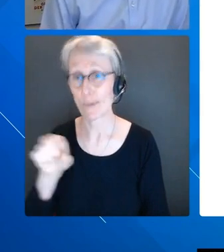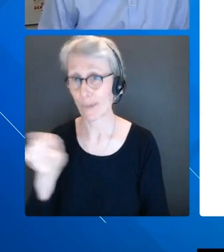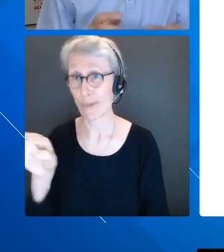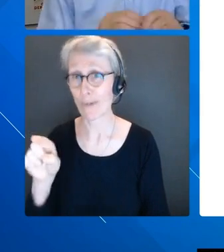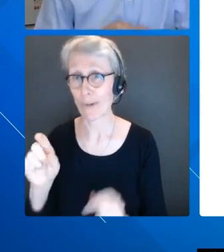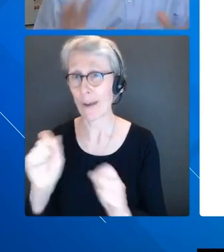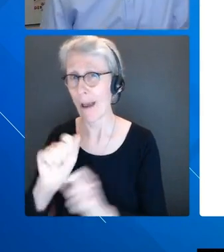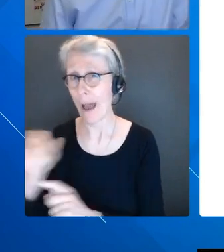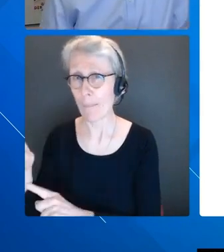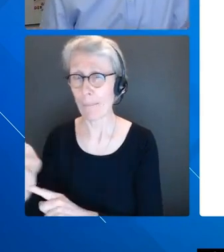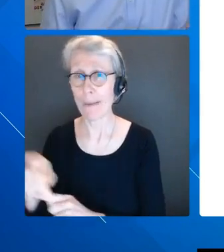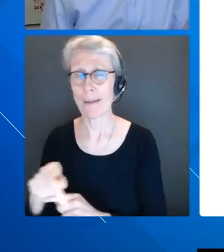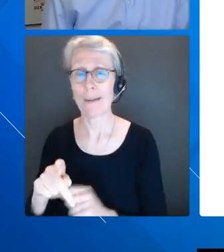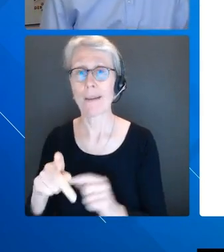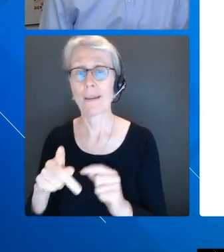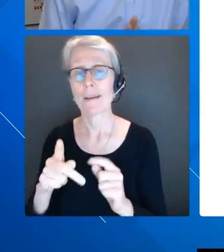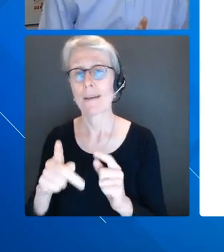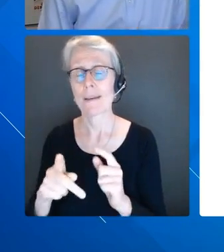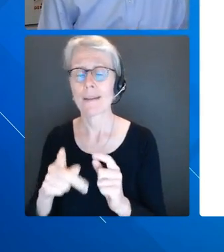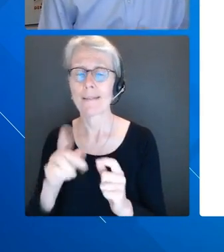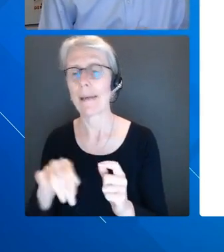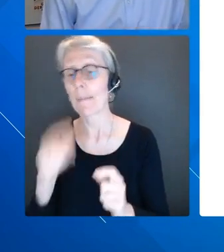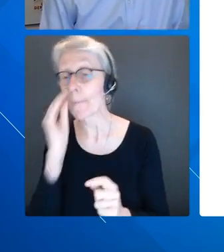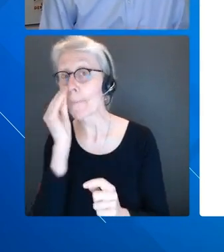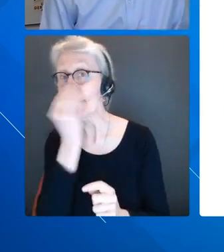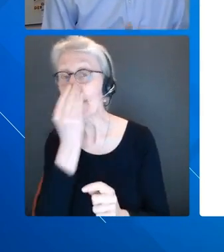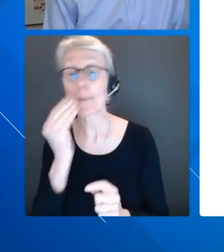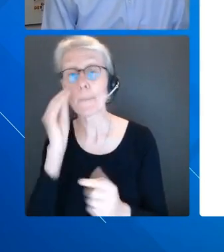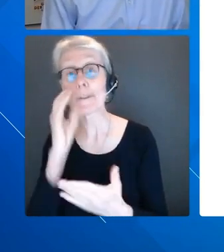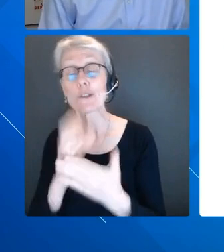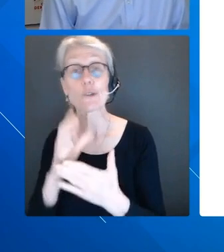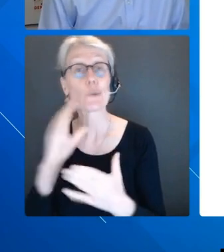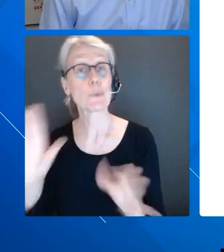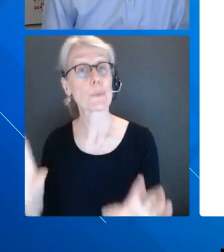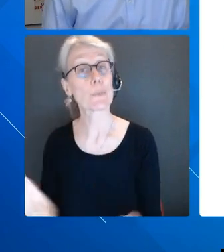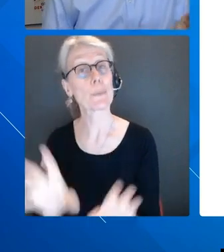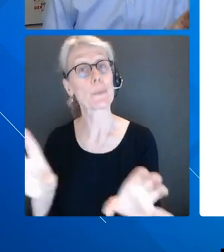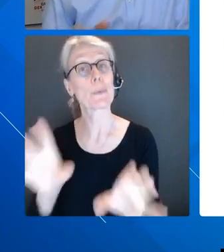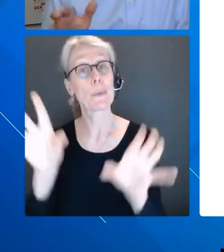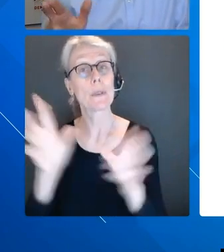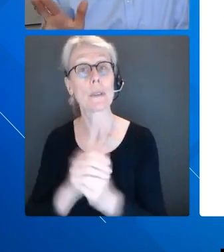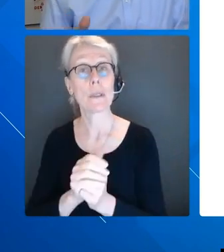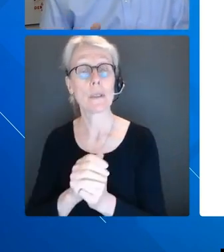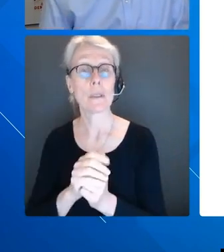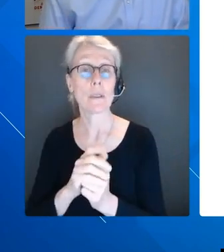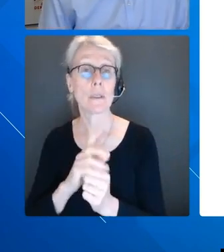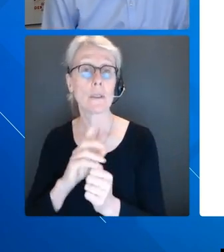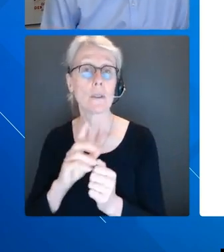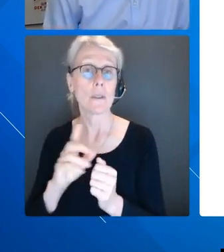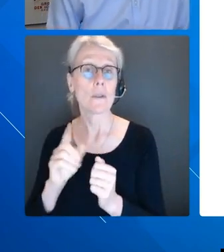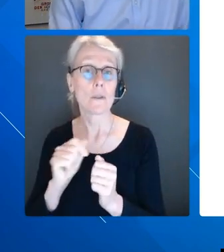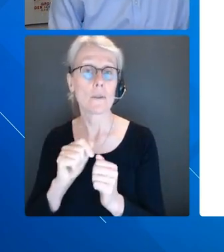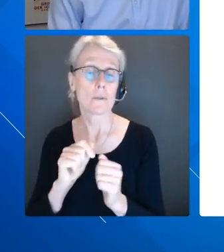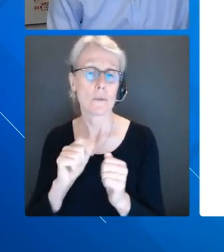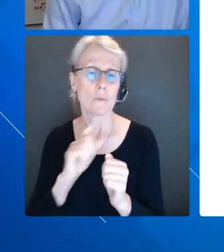picture of a flower just to make your website pretty. So mark it as null alt text for you software engineers, alt equals open quote, close